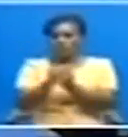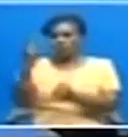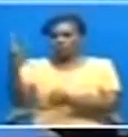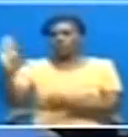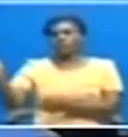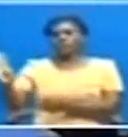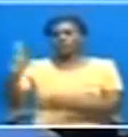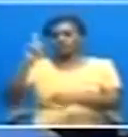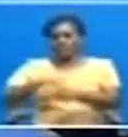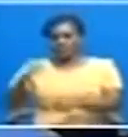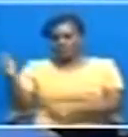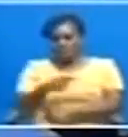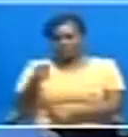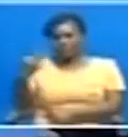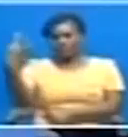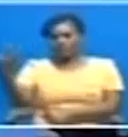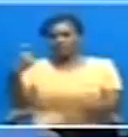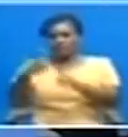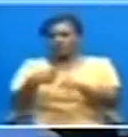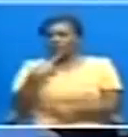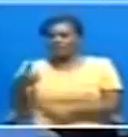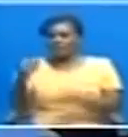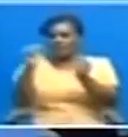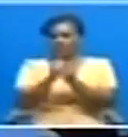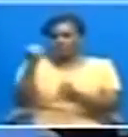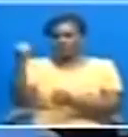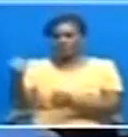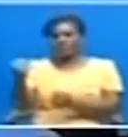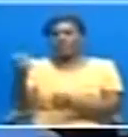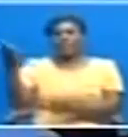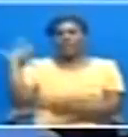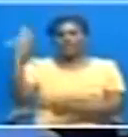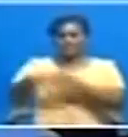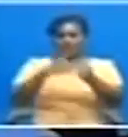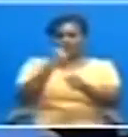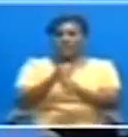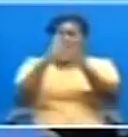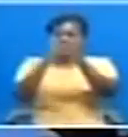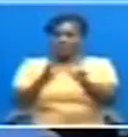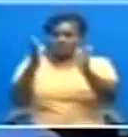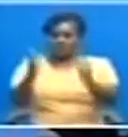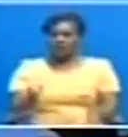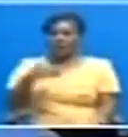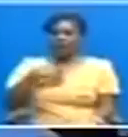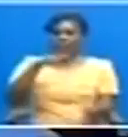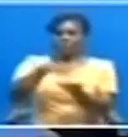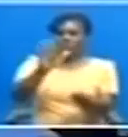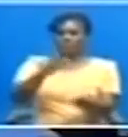shillings during the three-month period from 115.5 billion shillings a year earlier. KTN's Charles Kitunga has